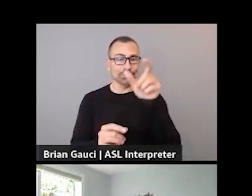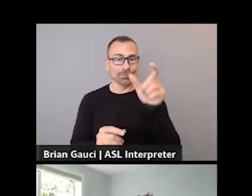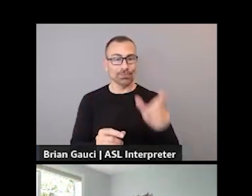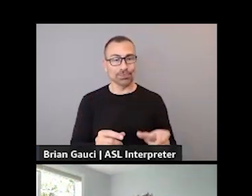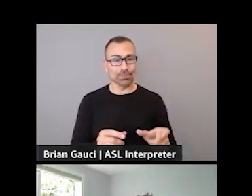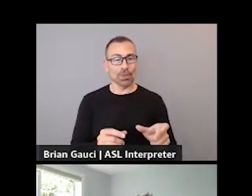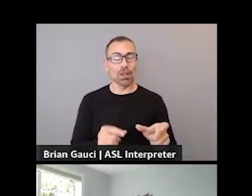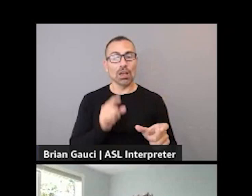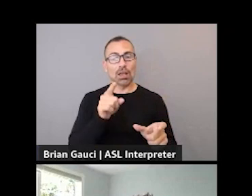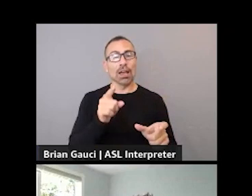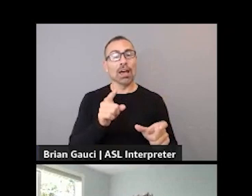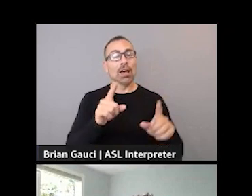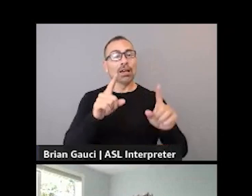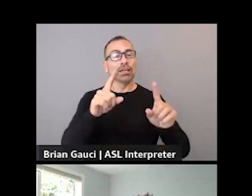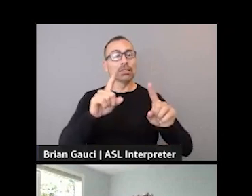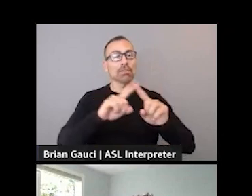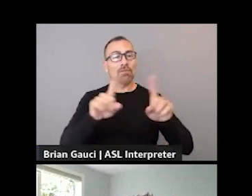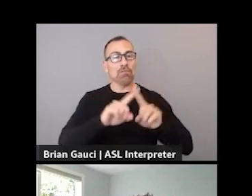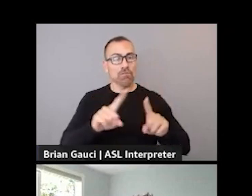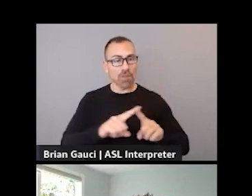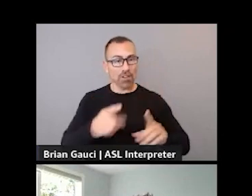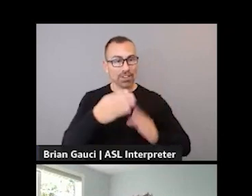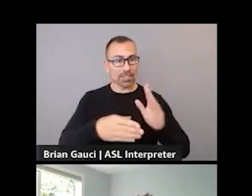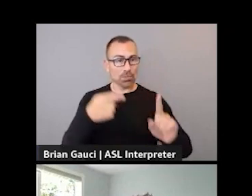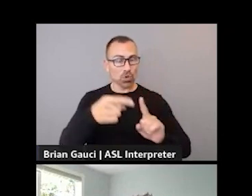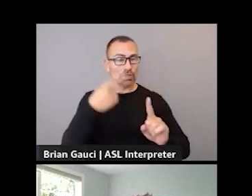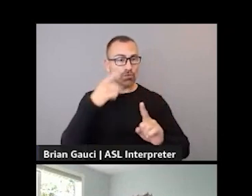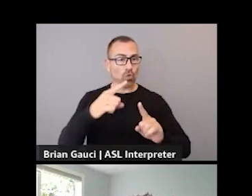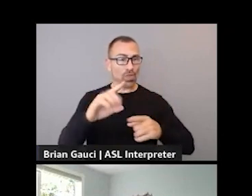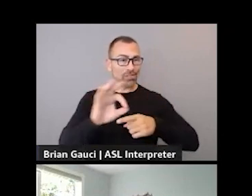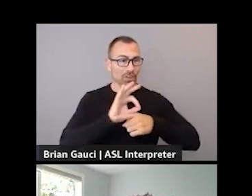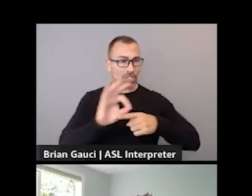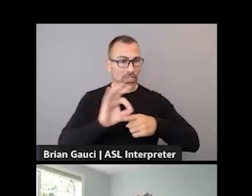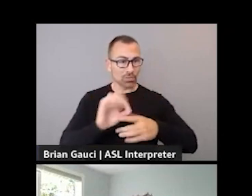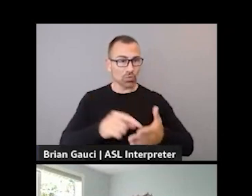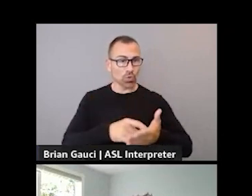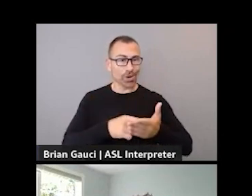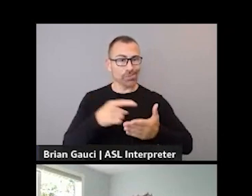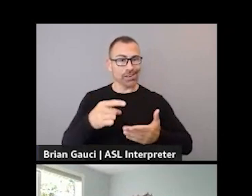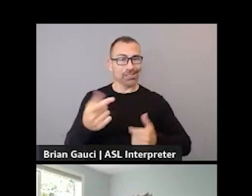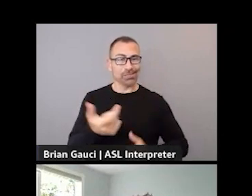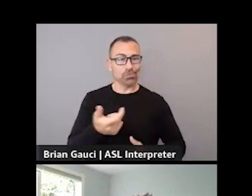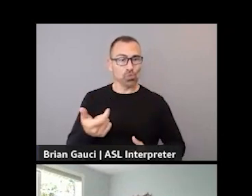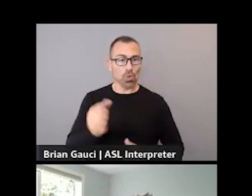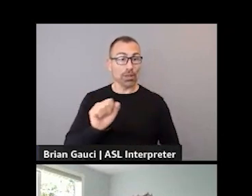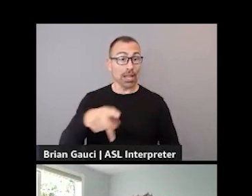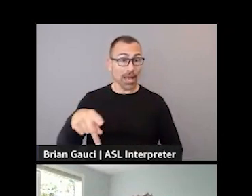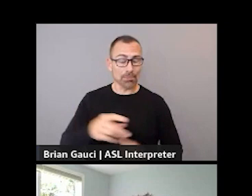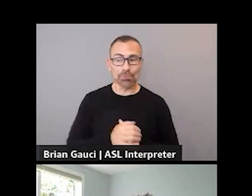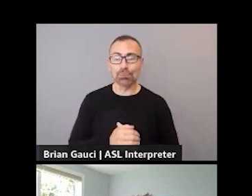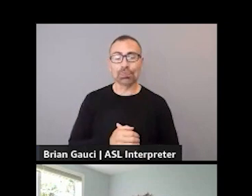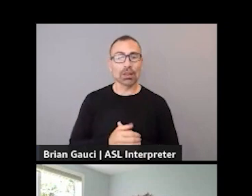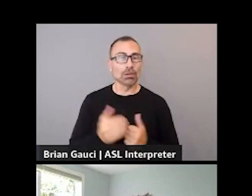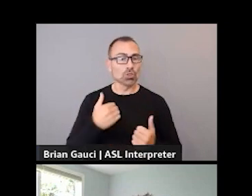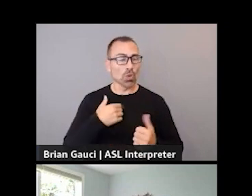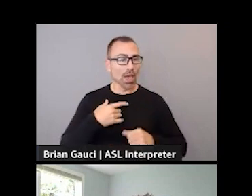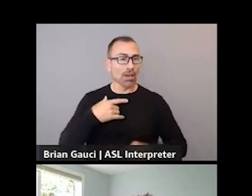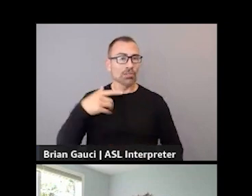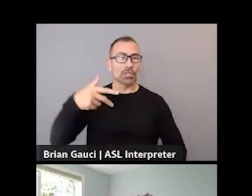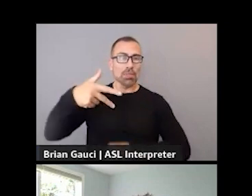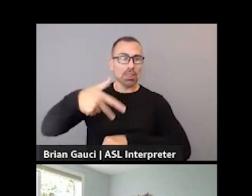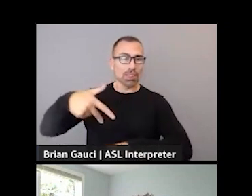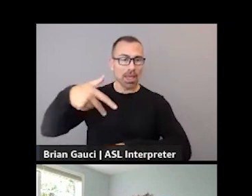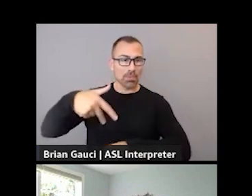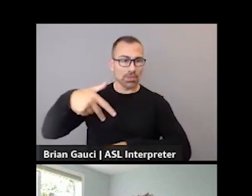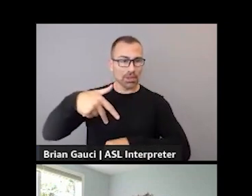various endpoints for the functionality that is needed by the mobile application. So we have some Lambda functions here.